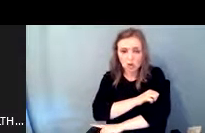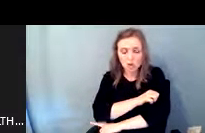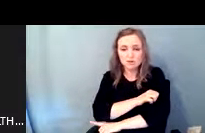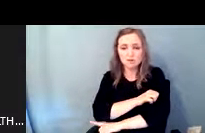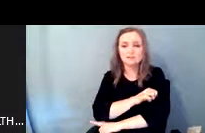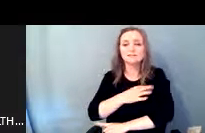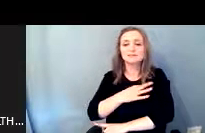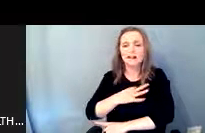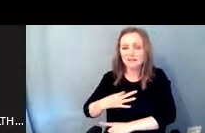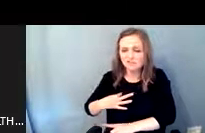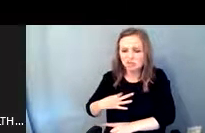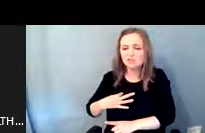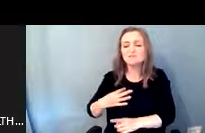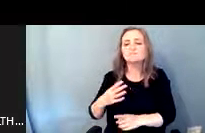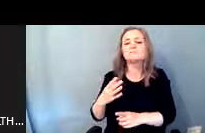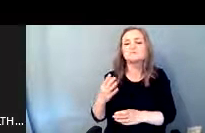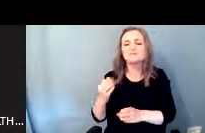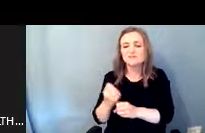clinicians,